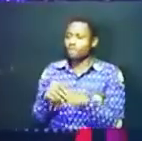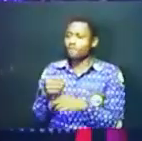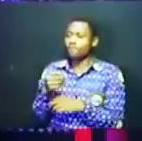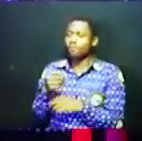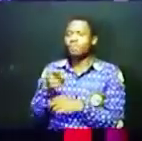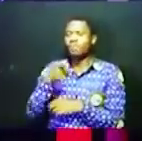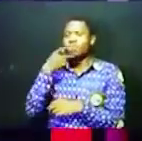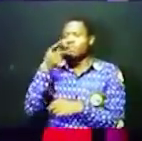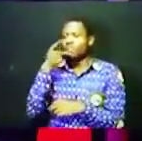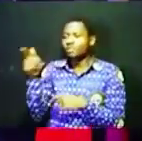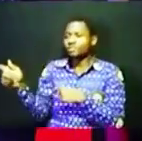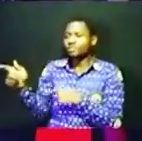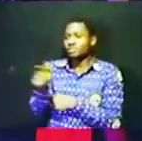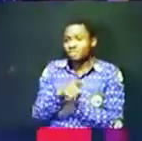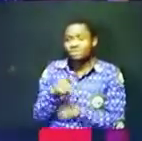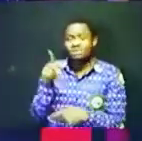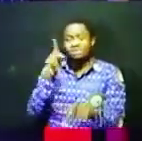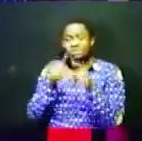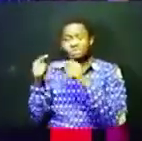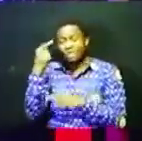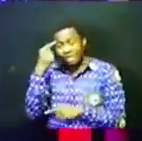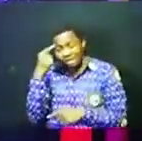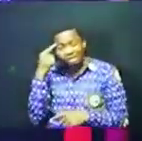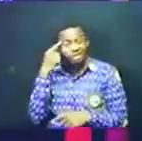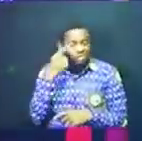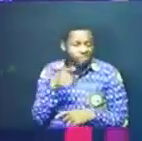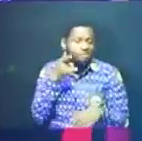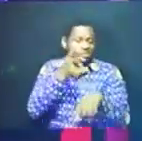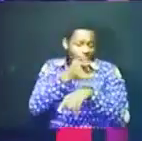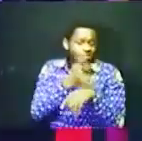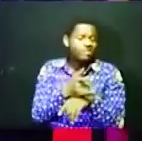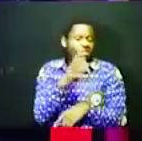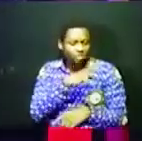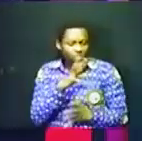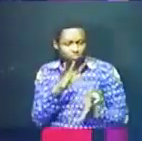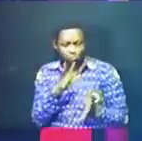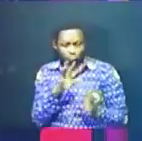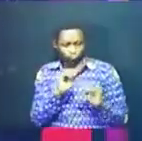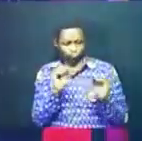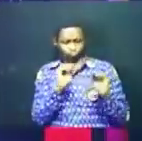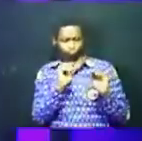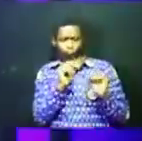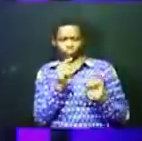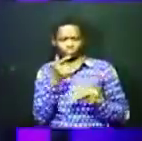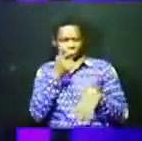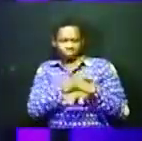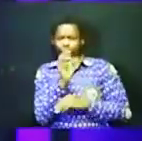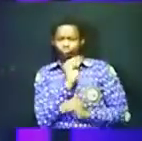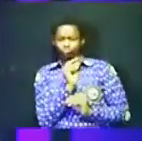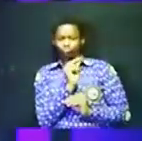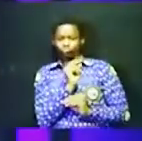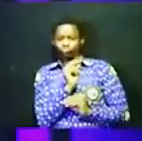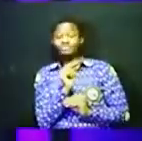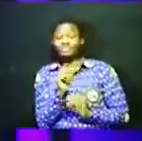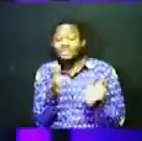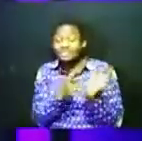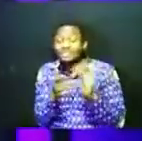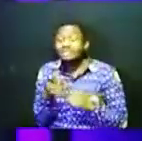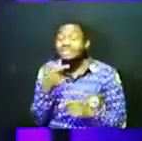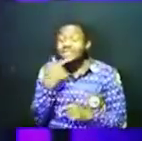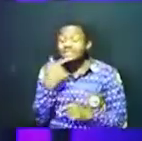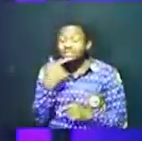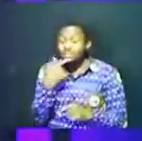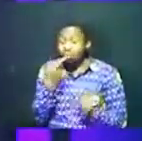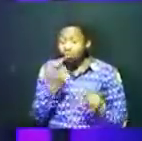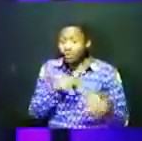Peter said, hey, don't think that we are drunk. This is what Jesus said, that when he ascends to the Father, he will send us